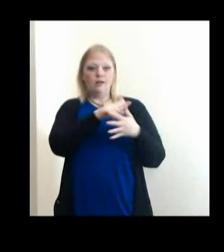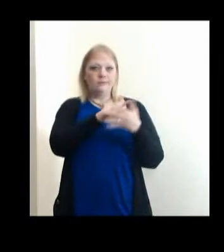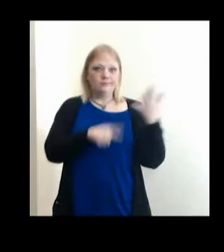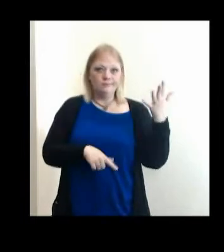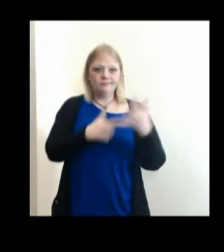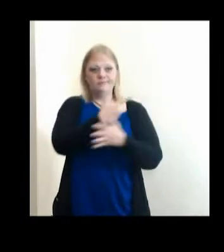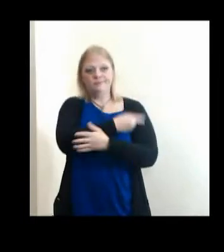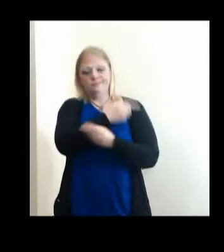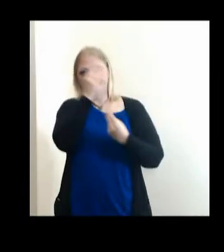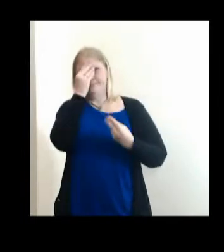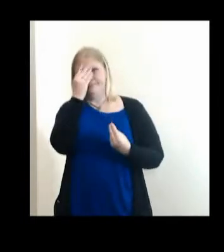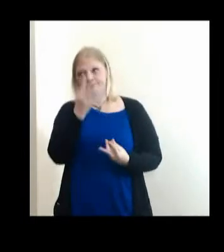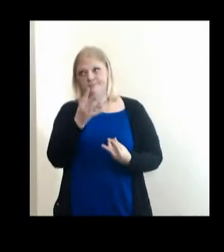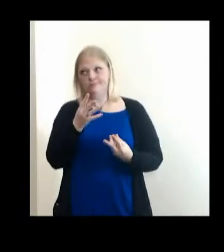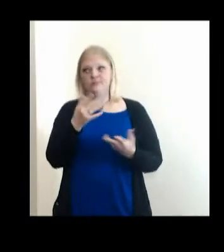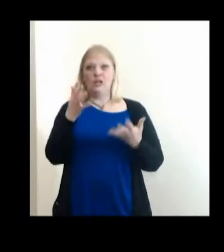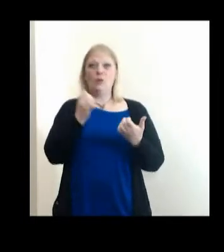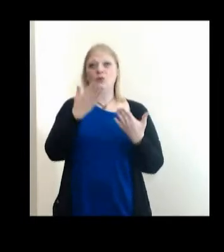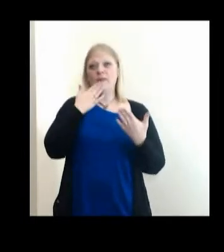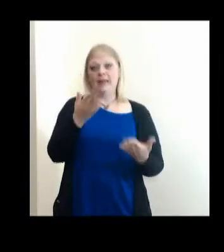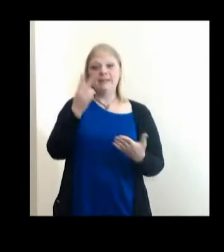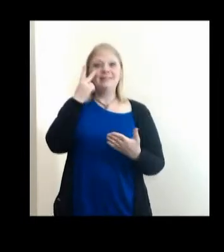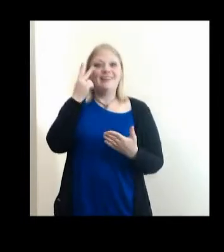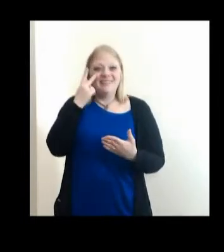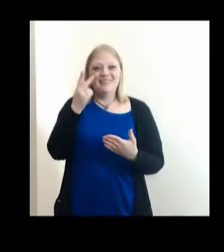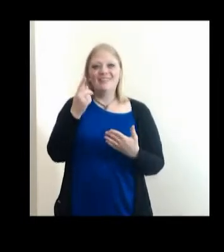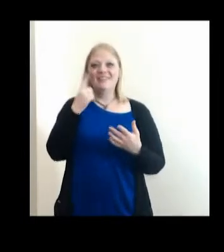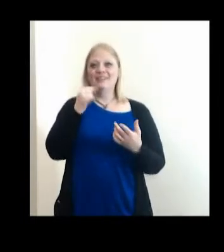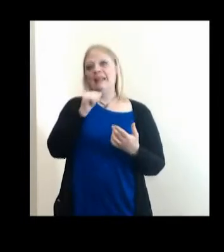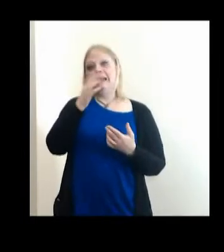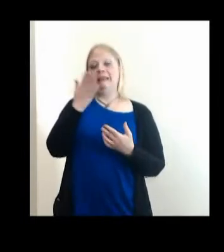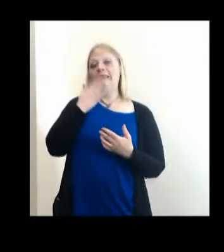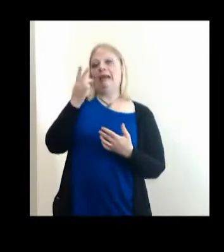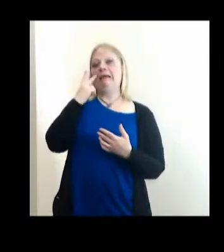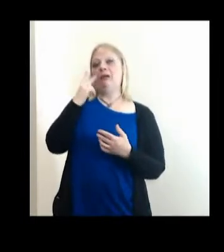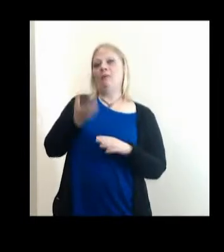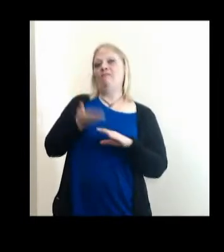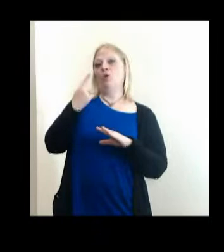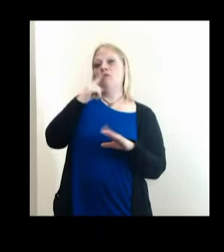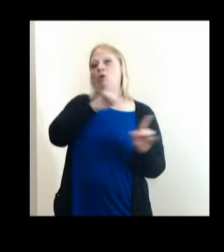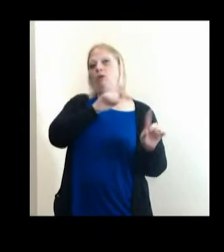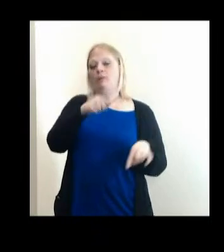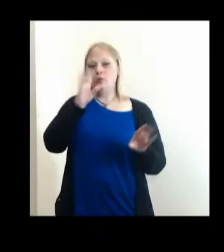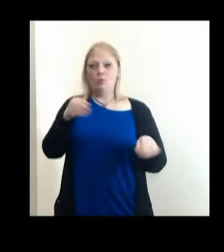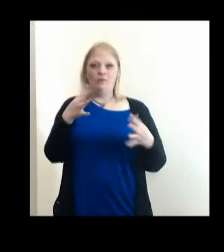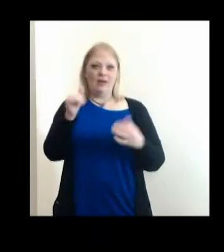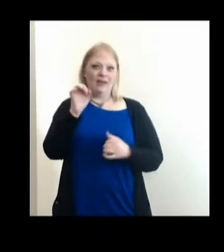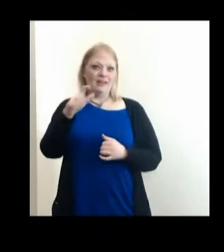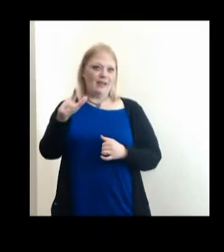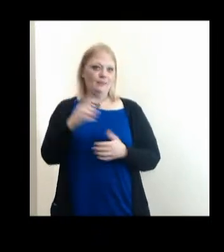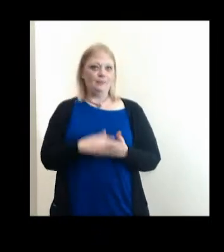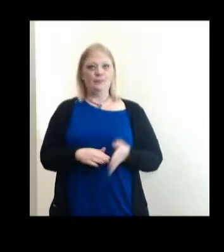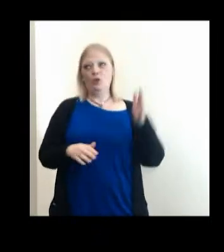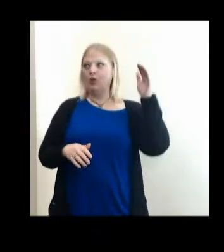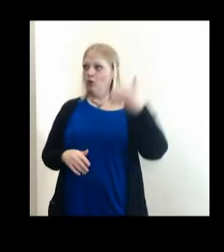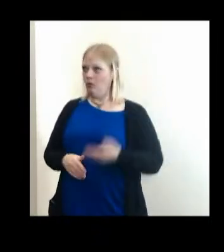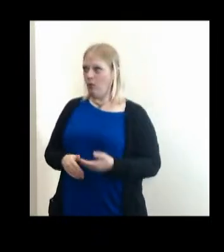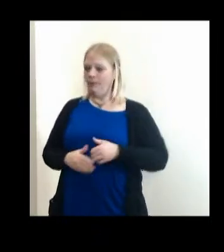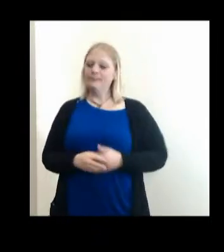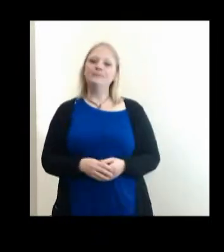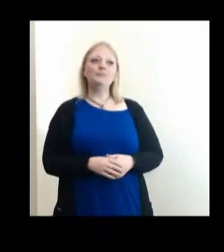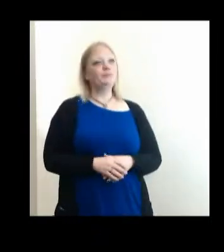vaccine data. I do want to thank Kendra Schmidt, I didn't thank her early on, for being here and providing the American Sign Language.